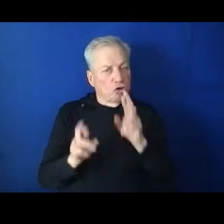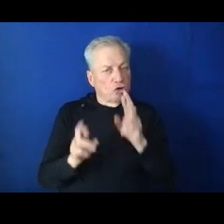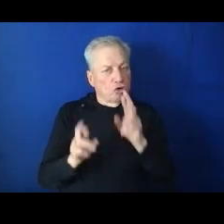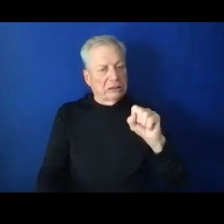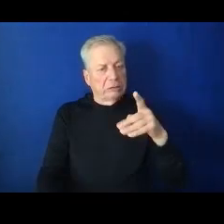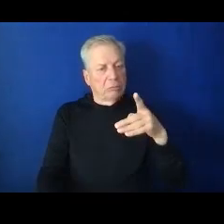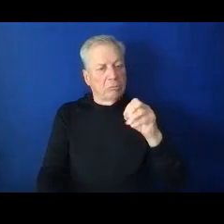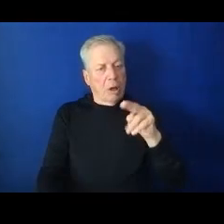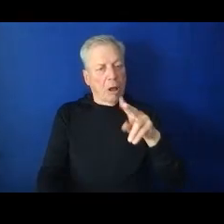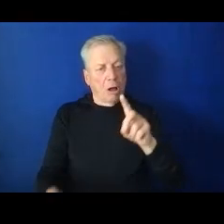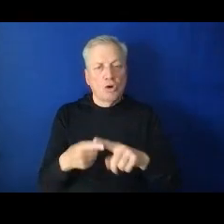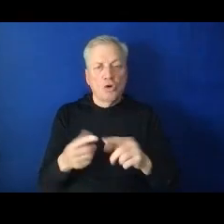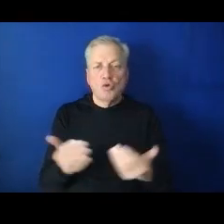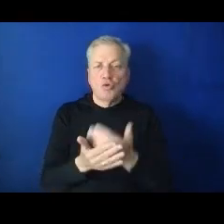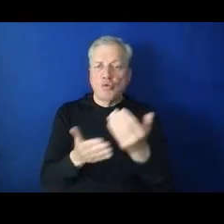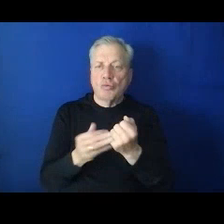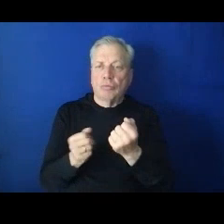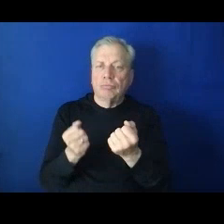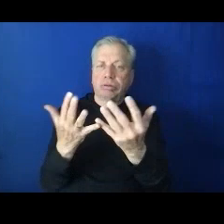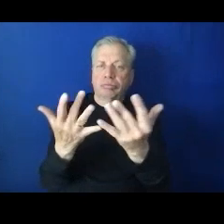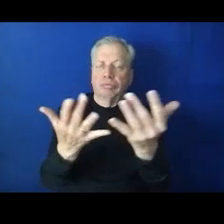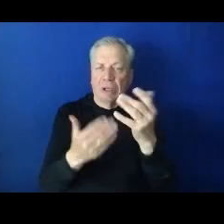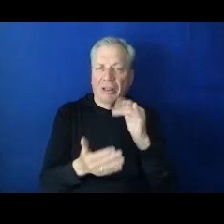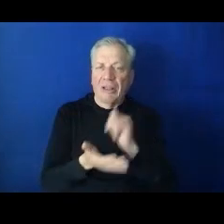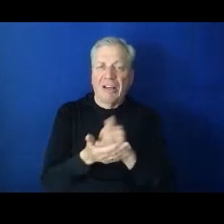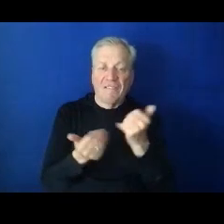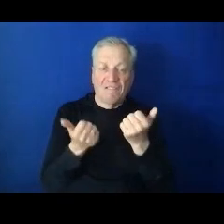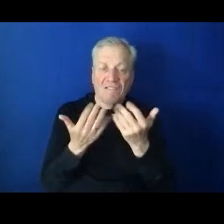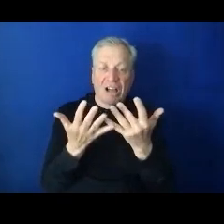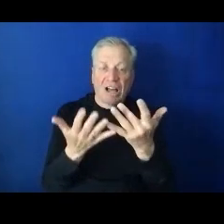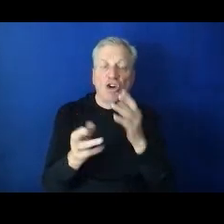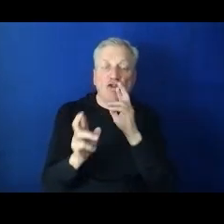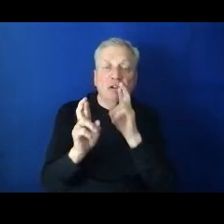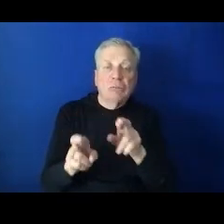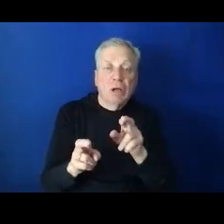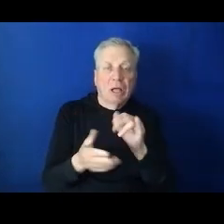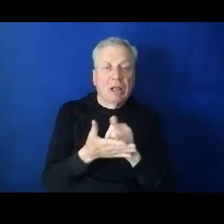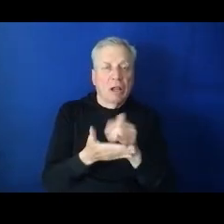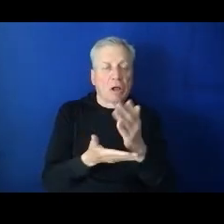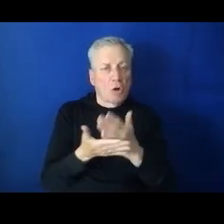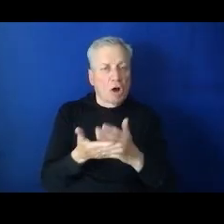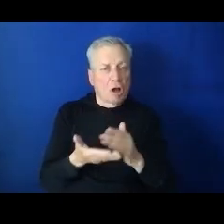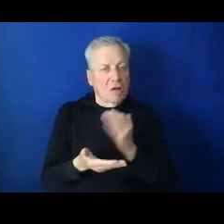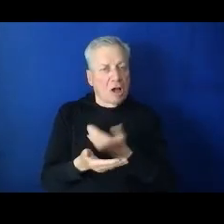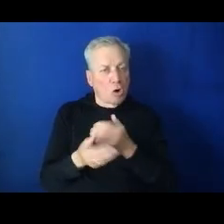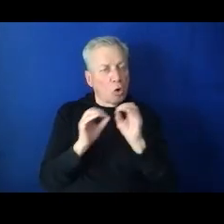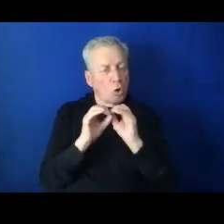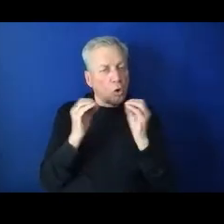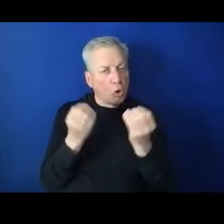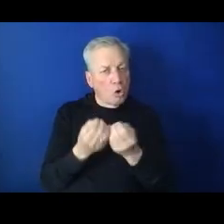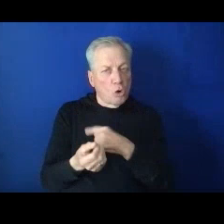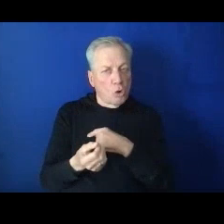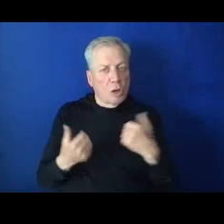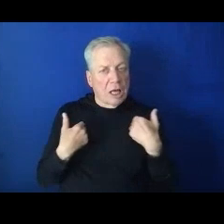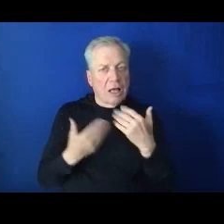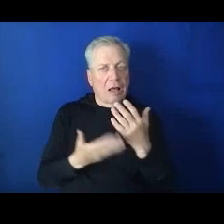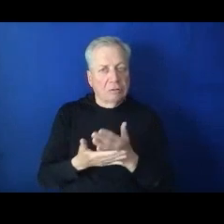new starts. So kind of in the fire response part of our organization, we've got some